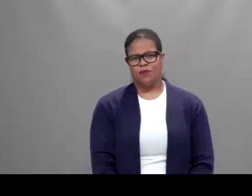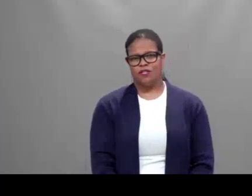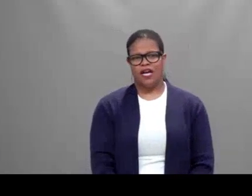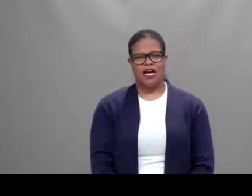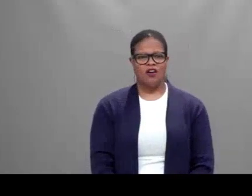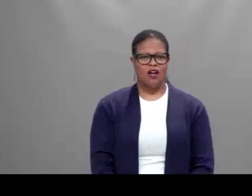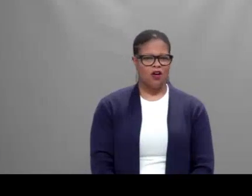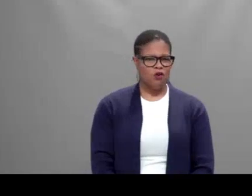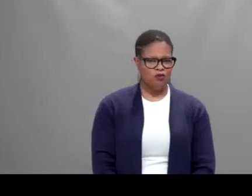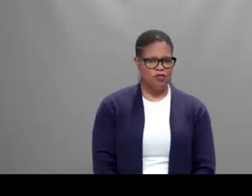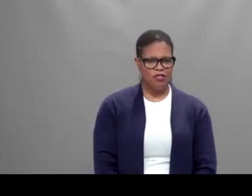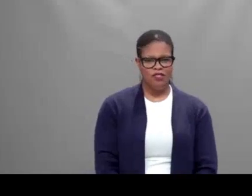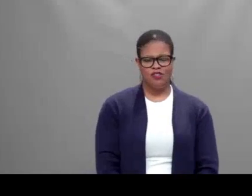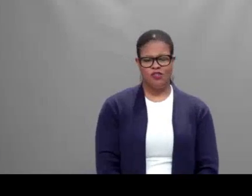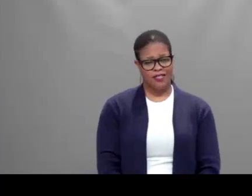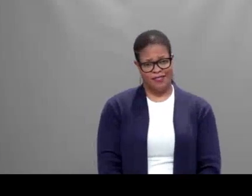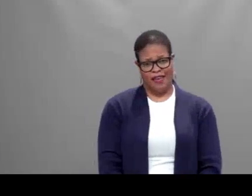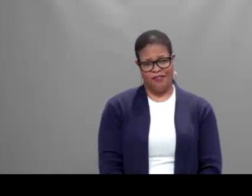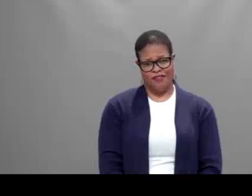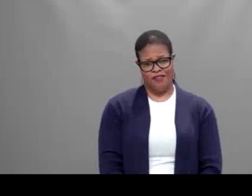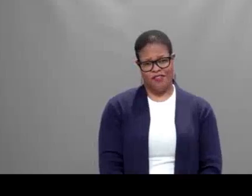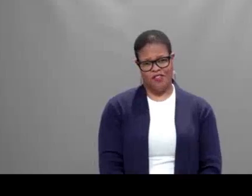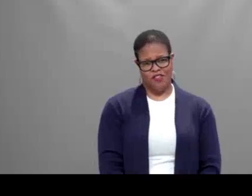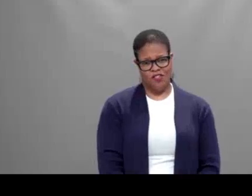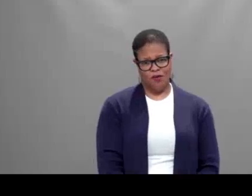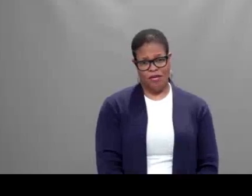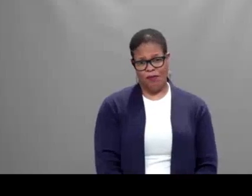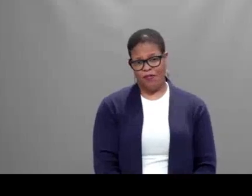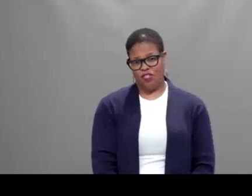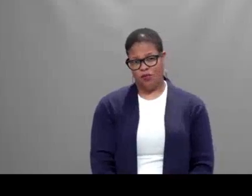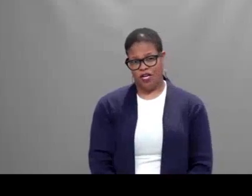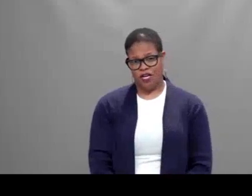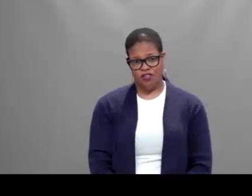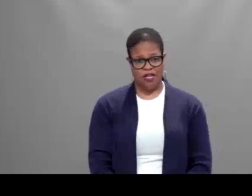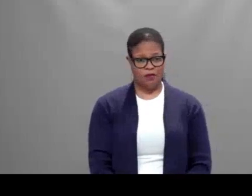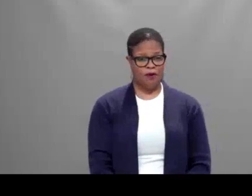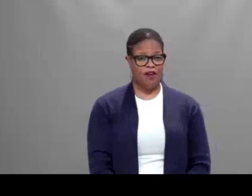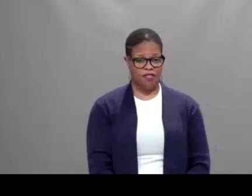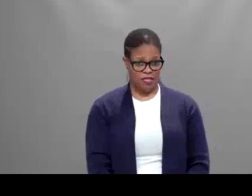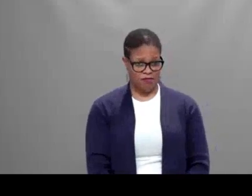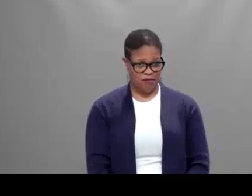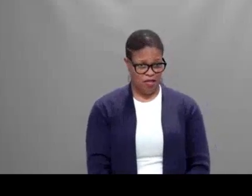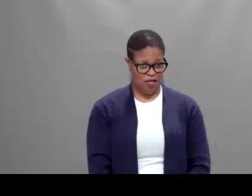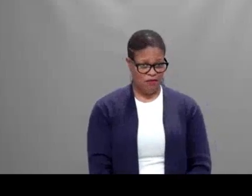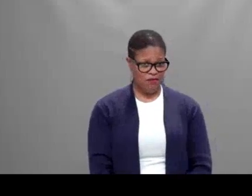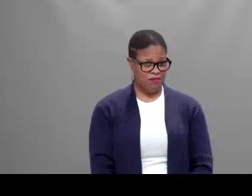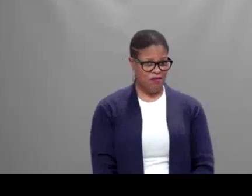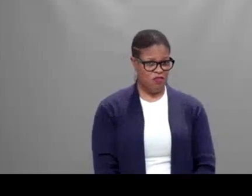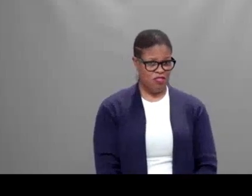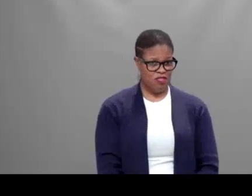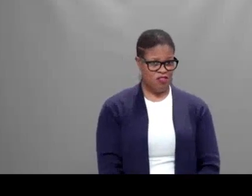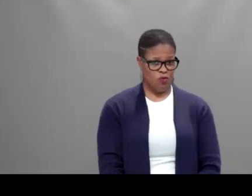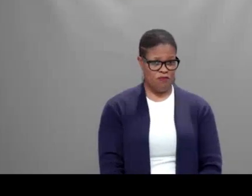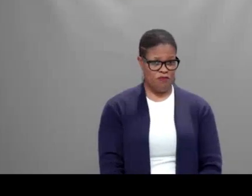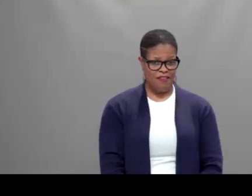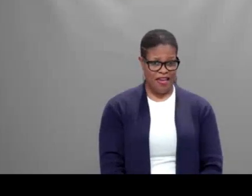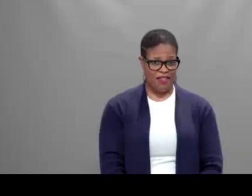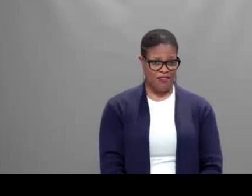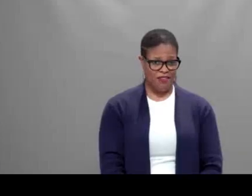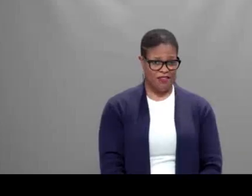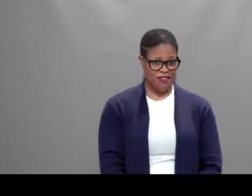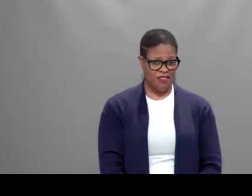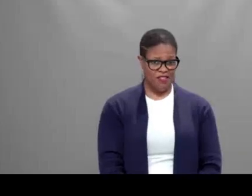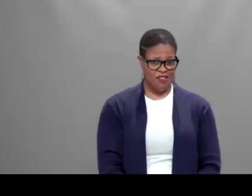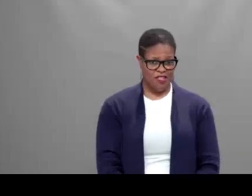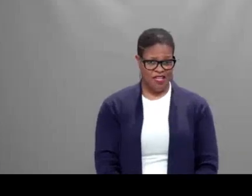Maybe it's cheaper to hire our own training staff. Maybe it'd be cheaper to contract privately to provide